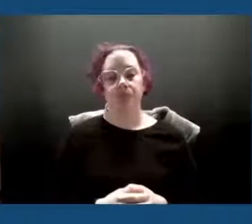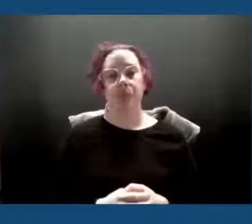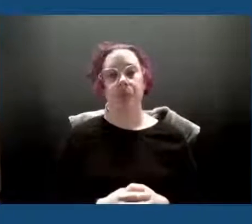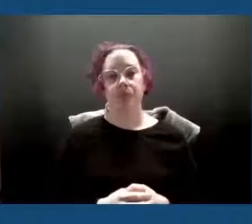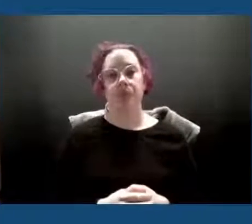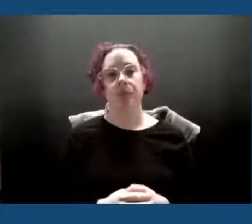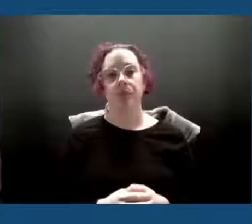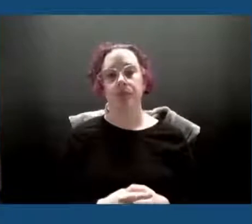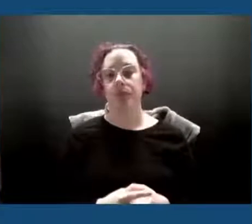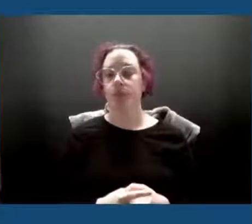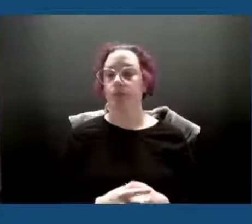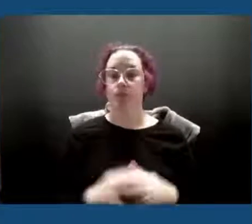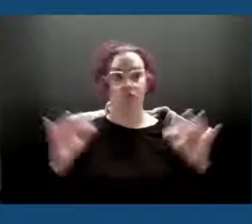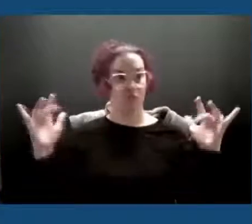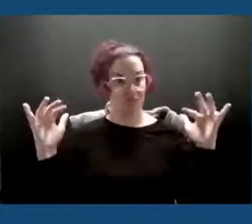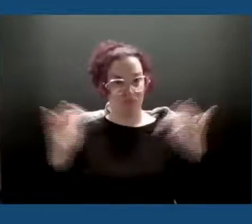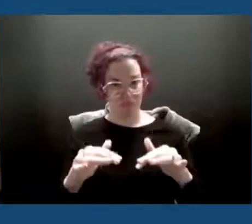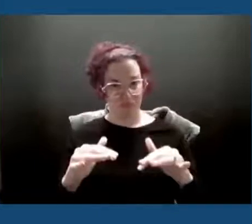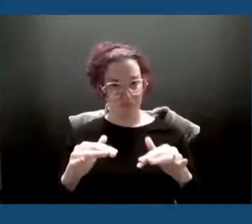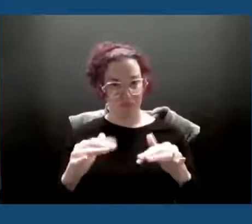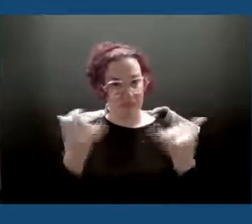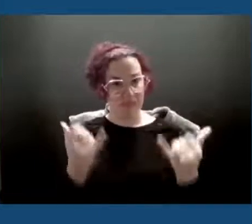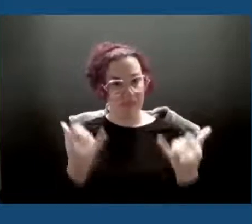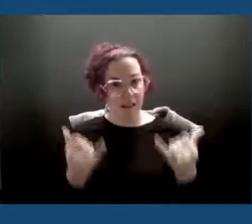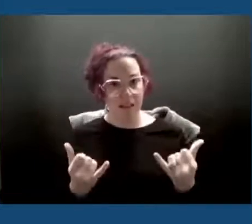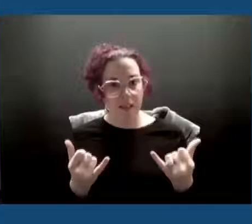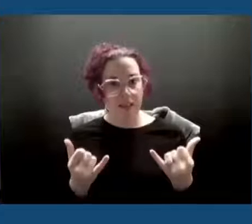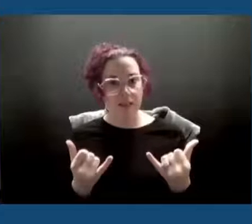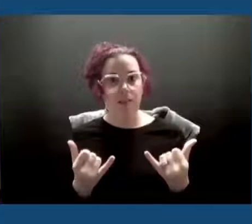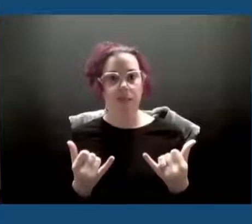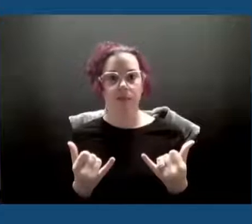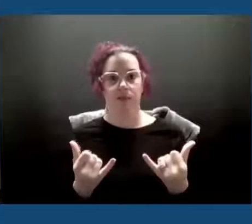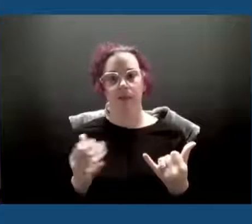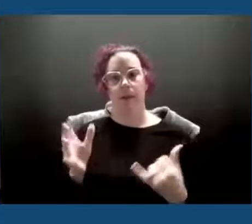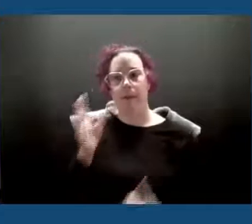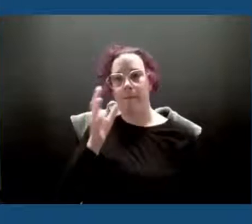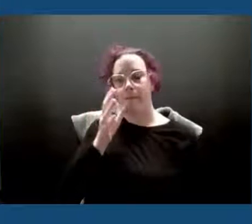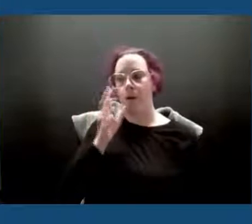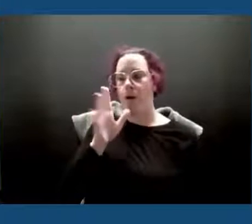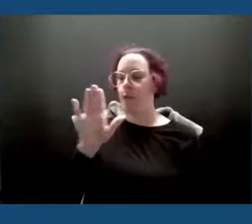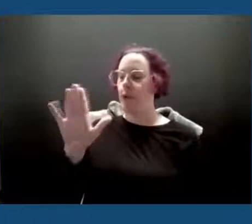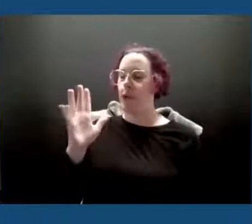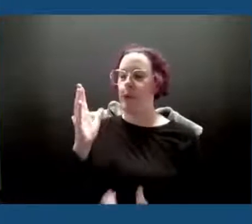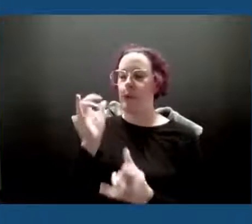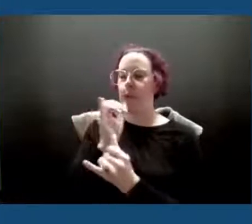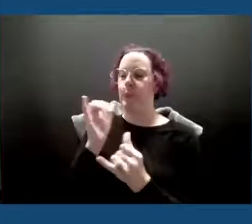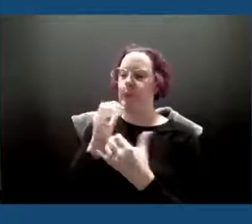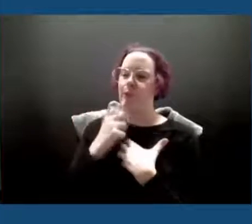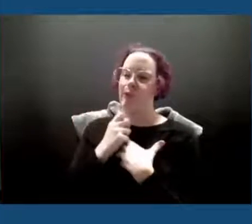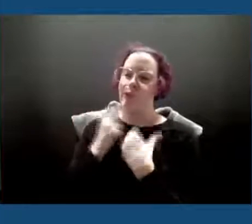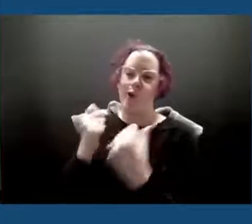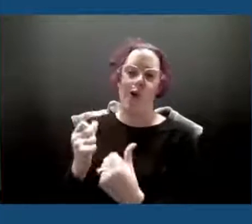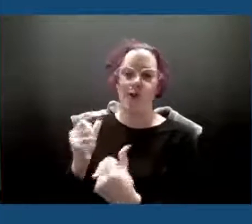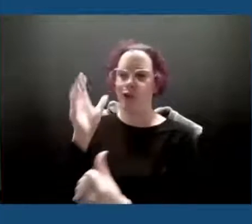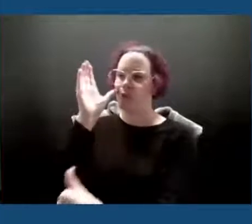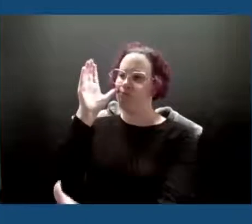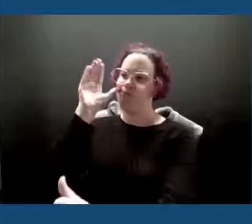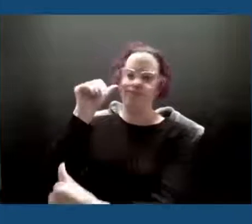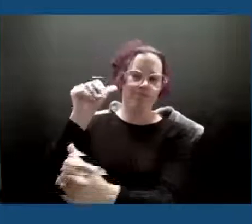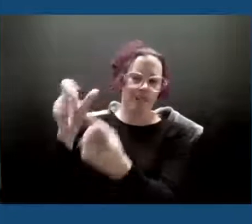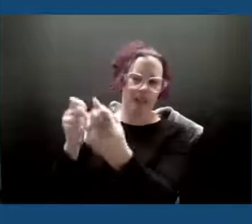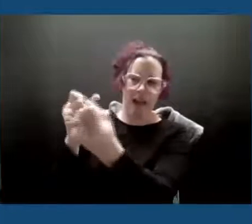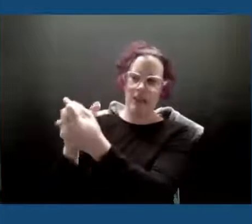We are all here today because of a mother's remarkable courage and relentless advocacy for